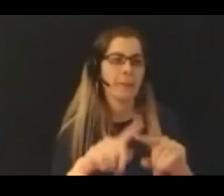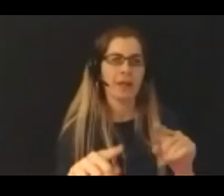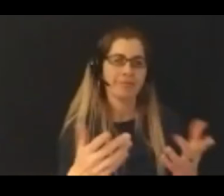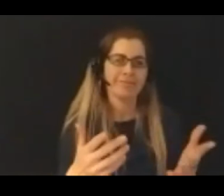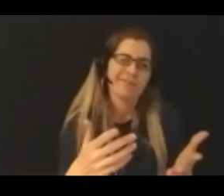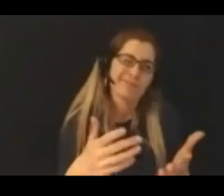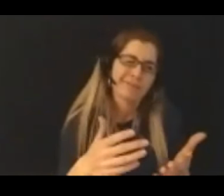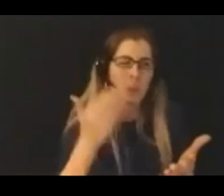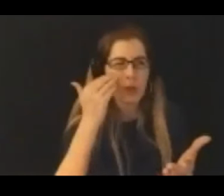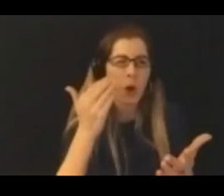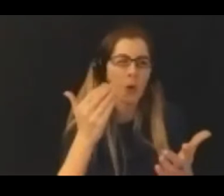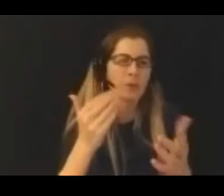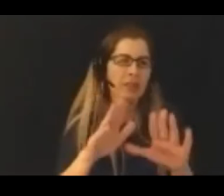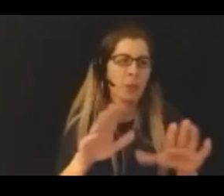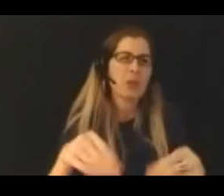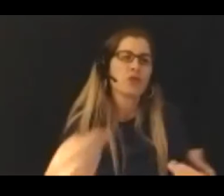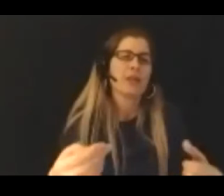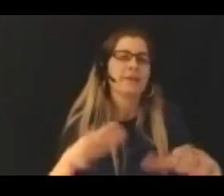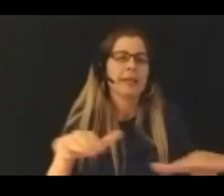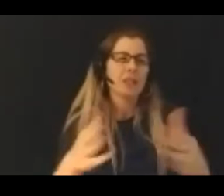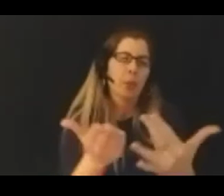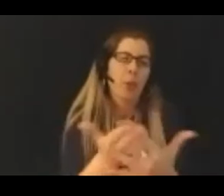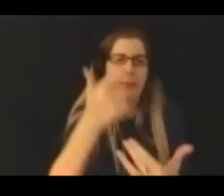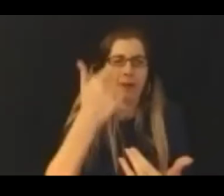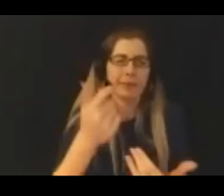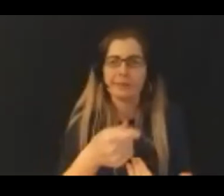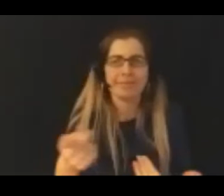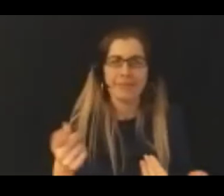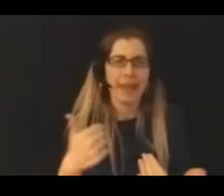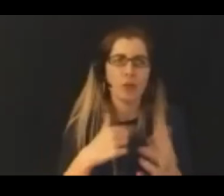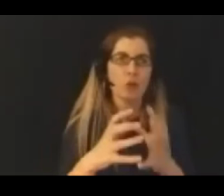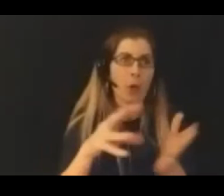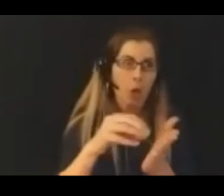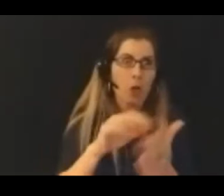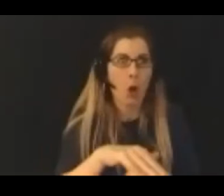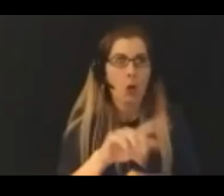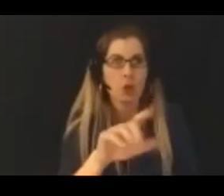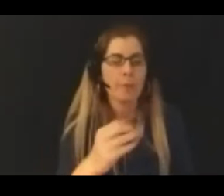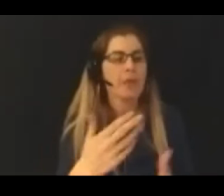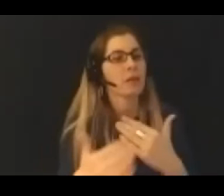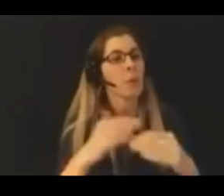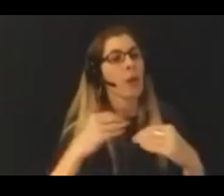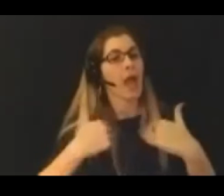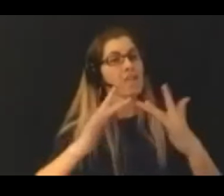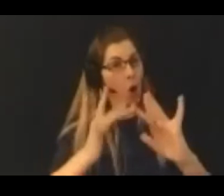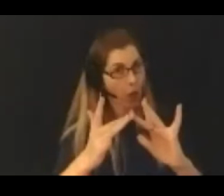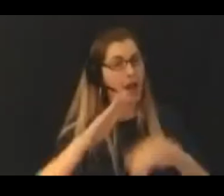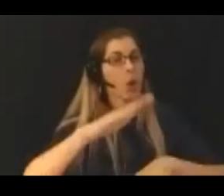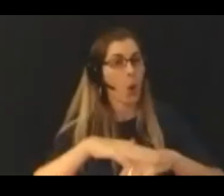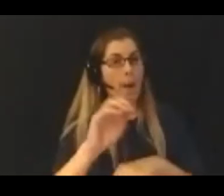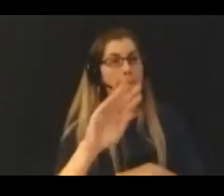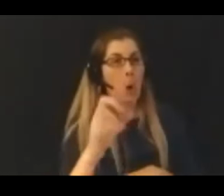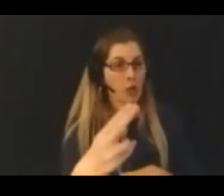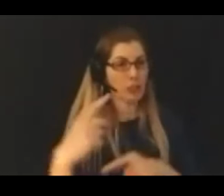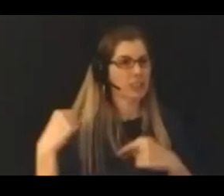much online Zoom learning lately. But so we've been doing online offerings since March. We've had outdoor socially distanced summer